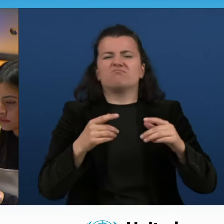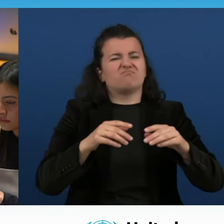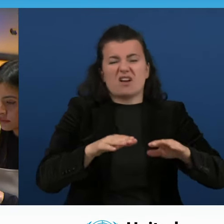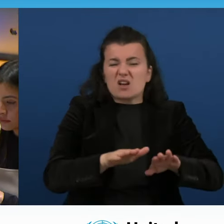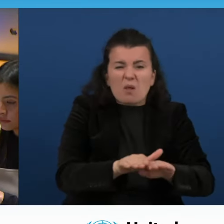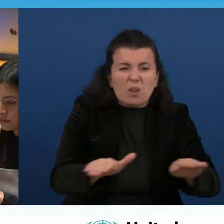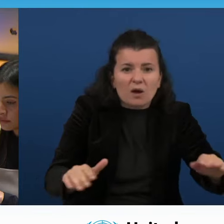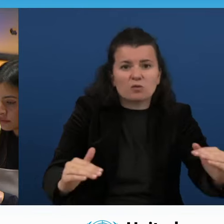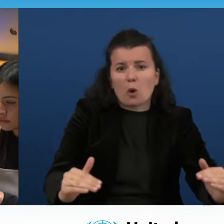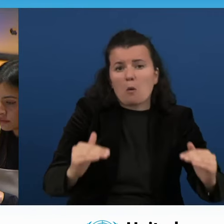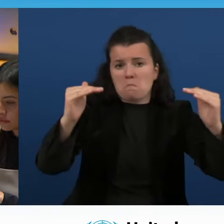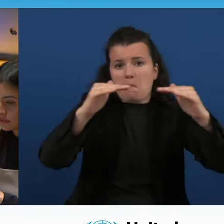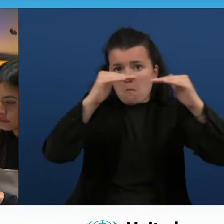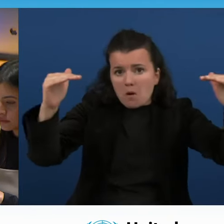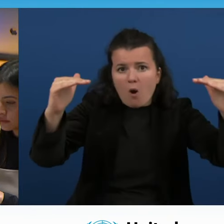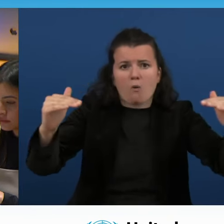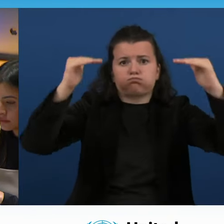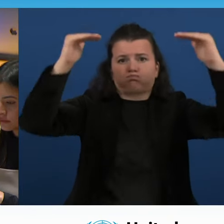And especially in the